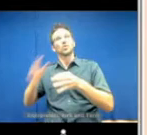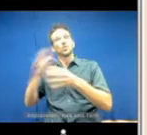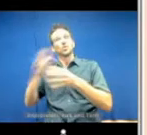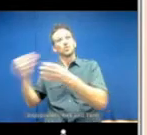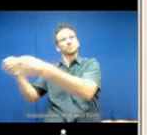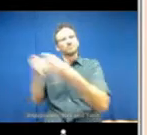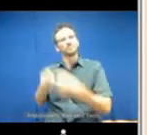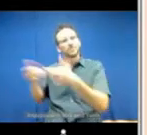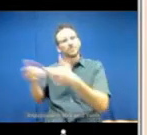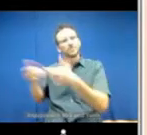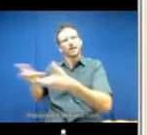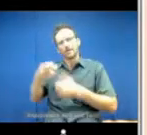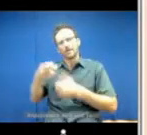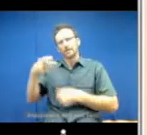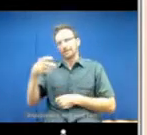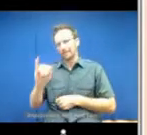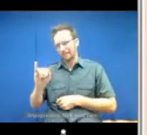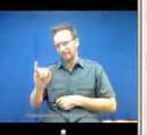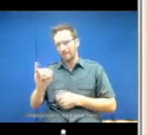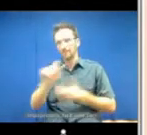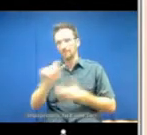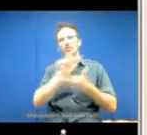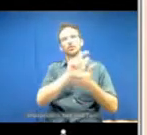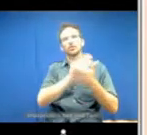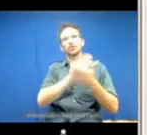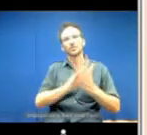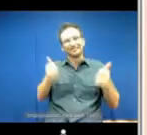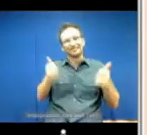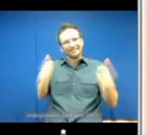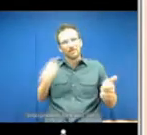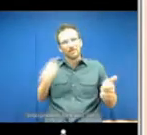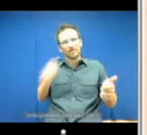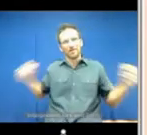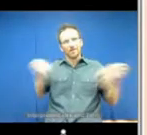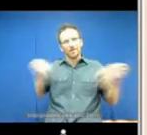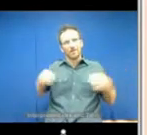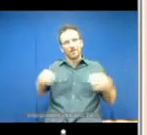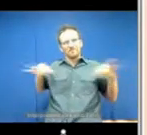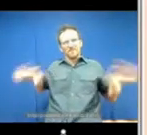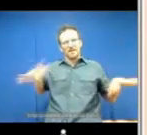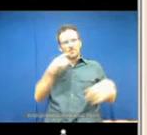own table interpreters. So the court's not being asked to hire 4.